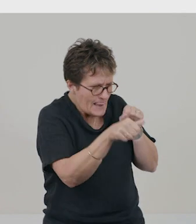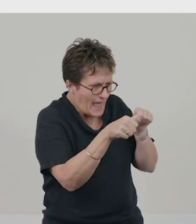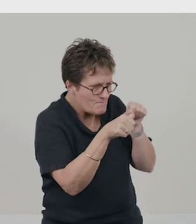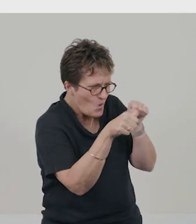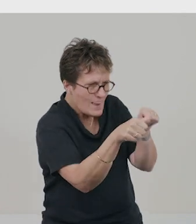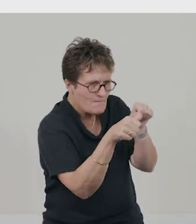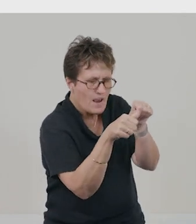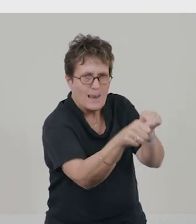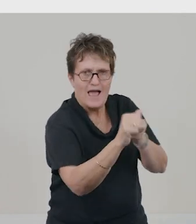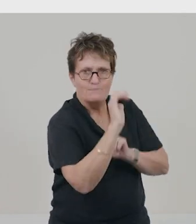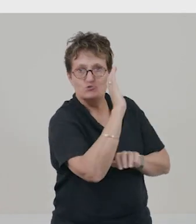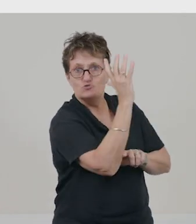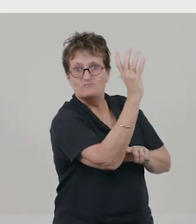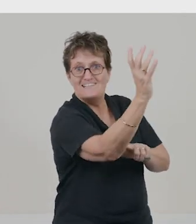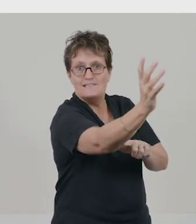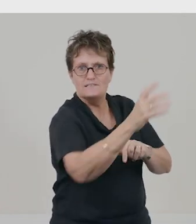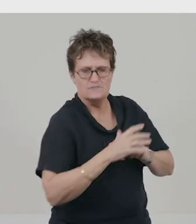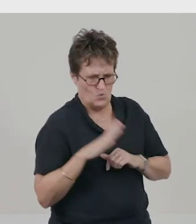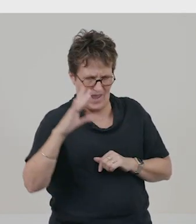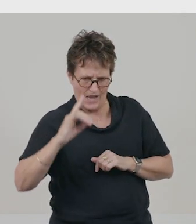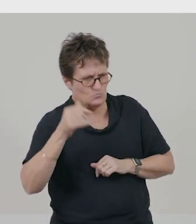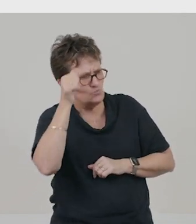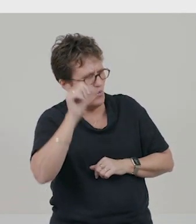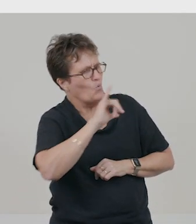the animals can see which tree it is."